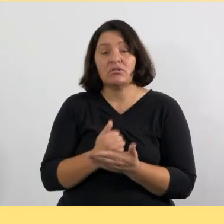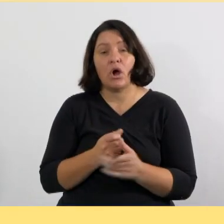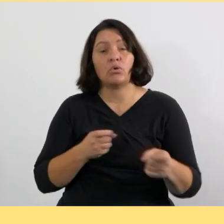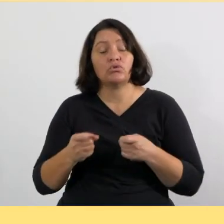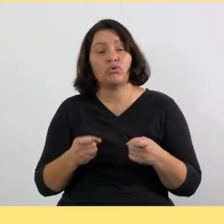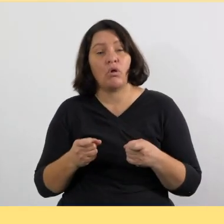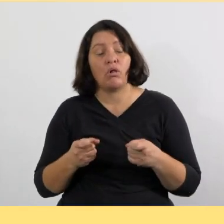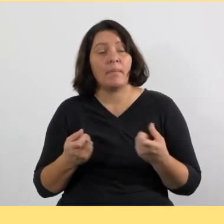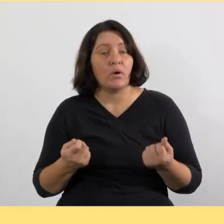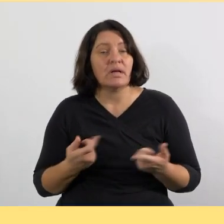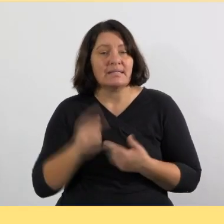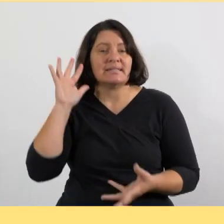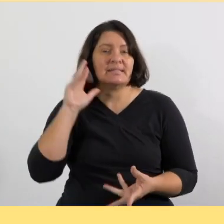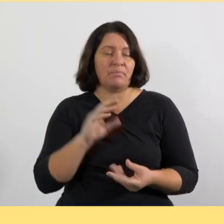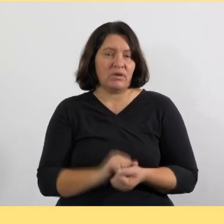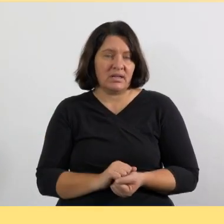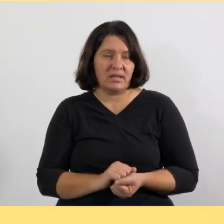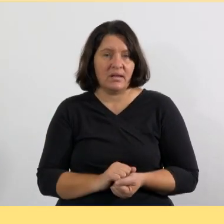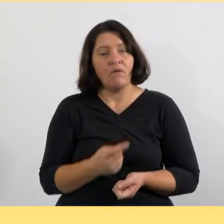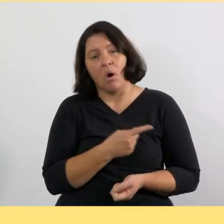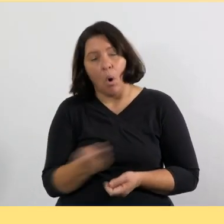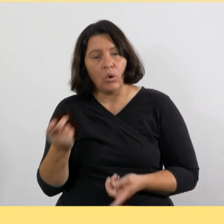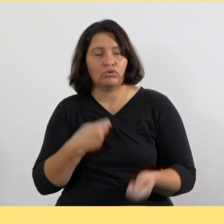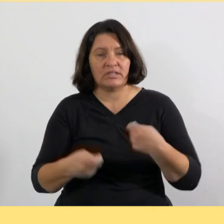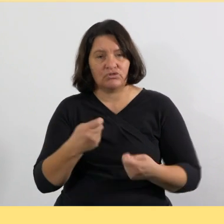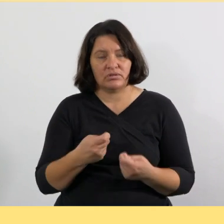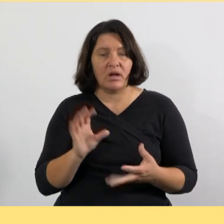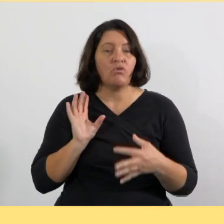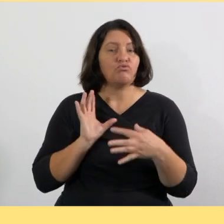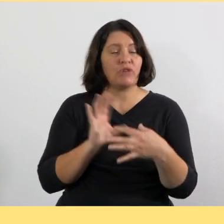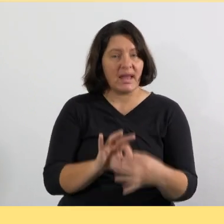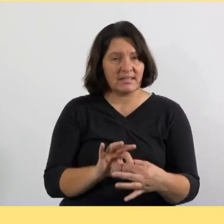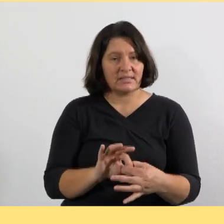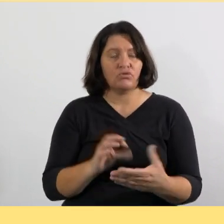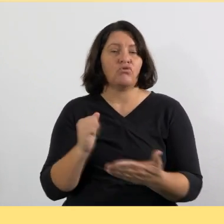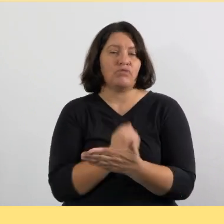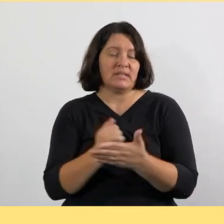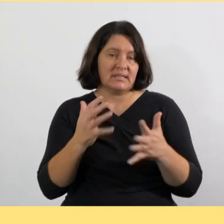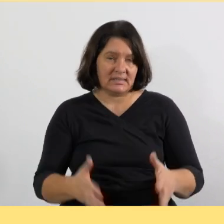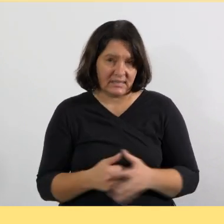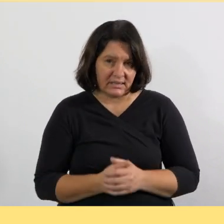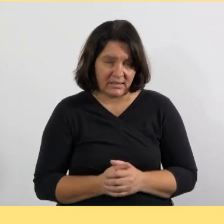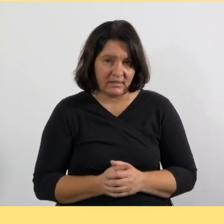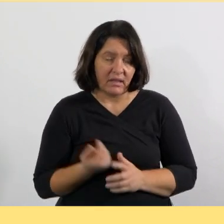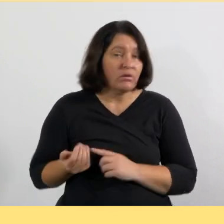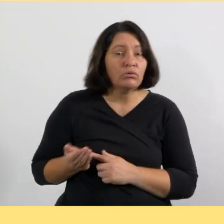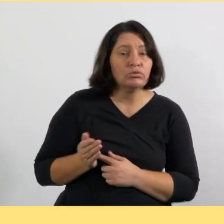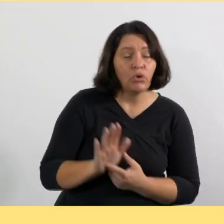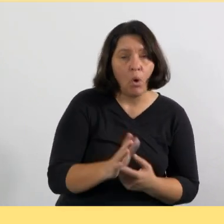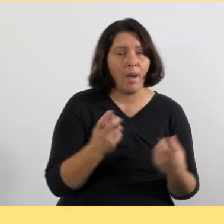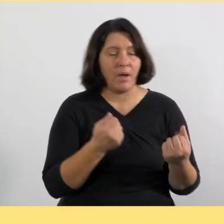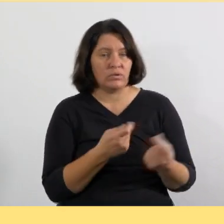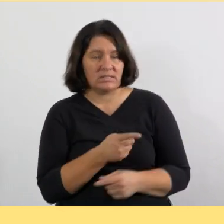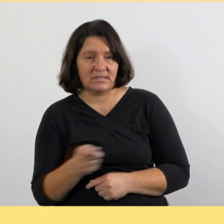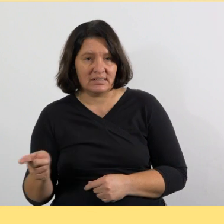creditors control account is a summary of all transactions that relate to our creditors, and it shows